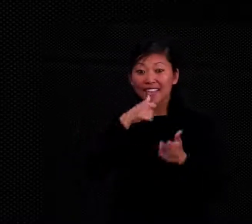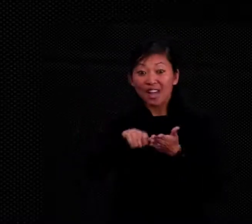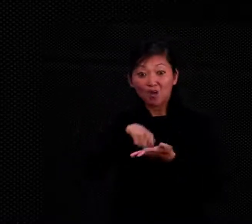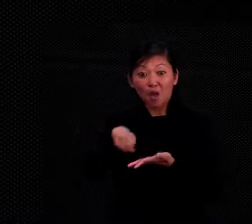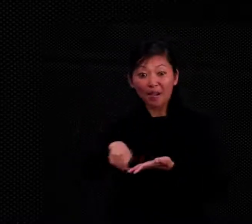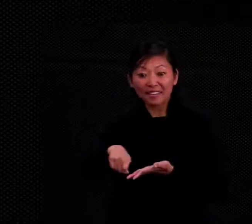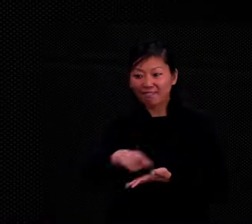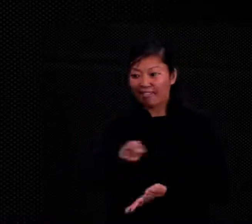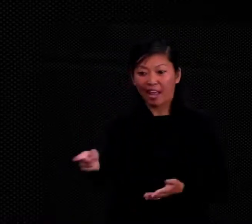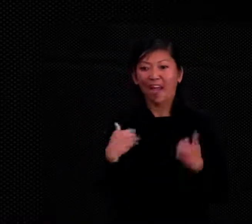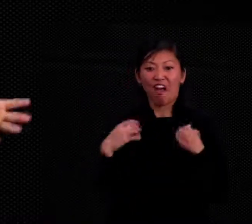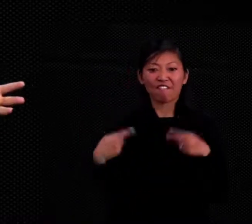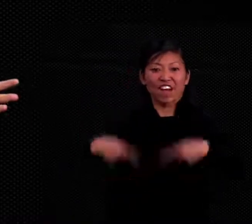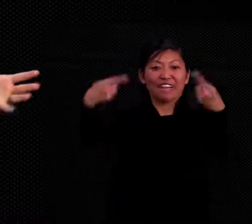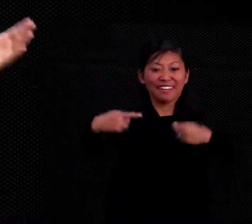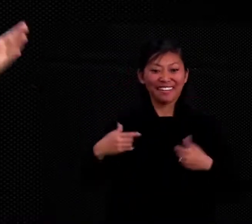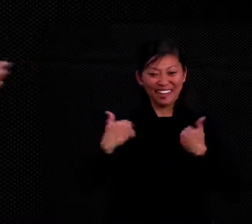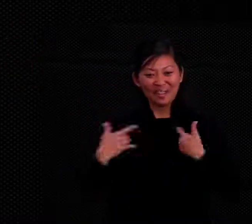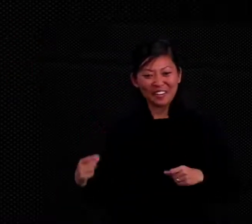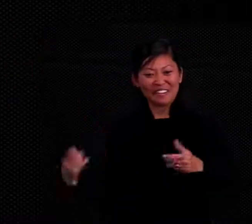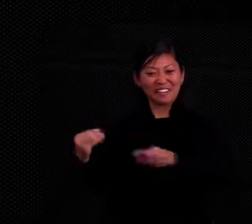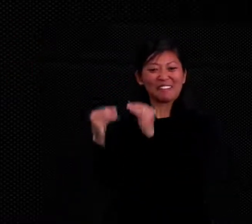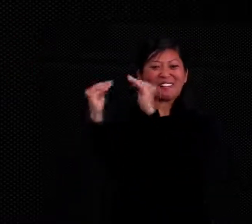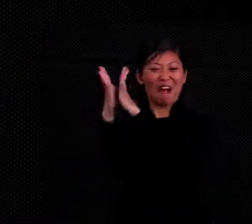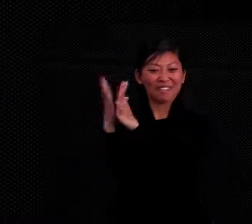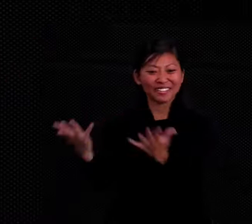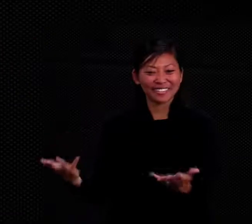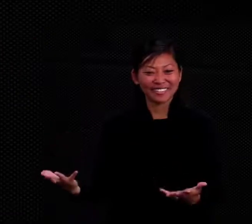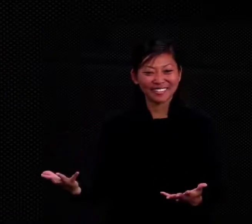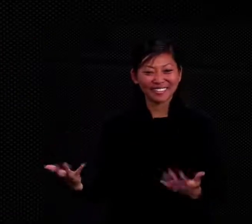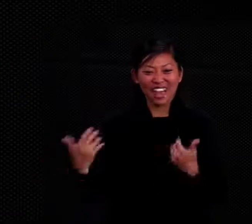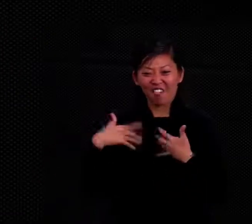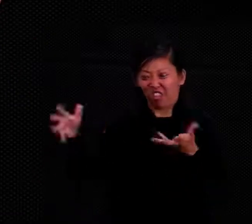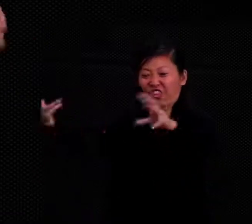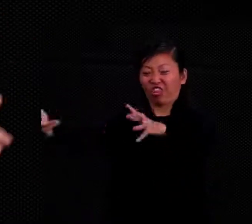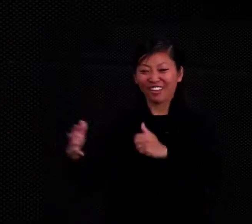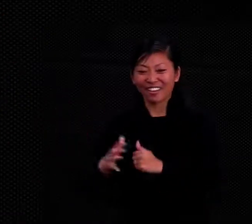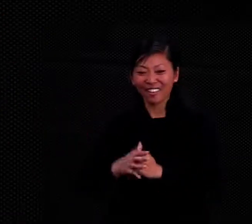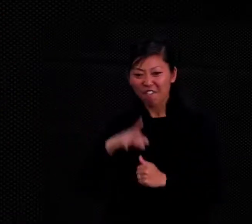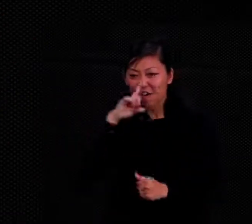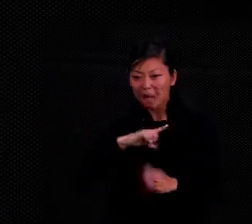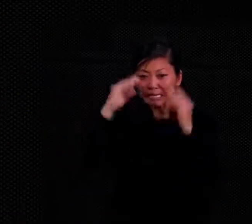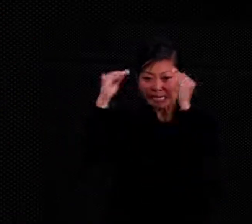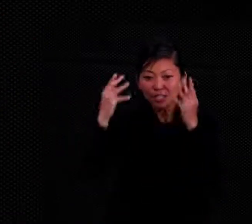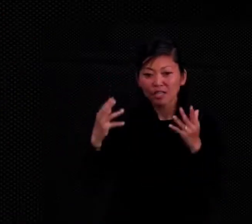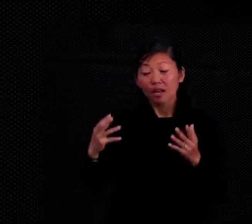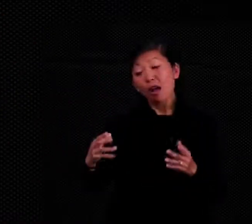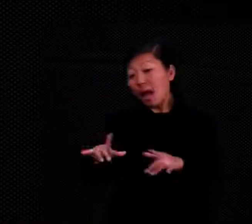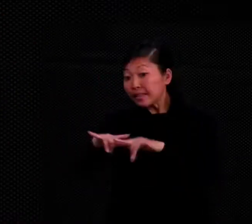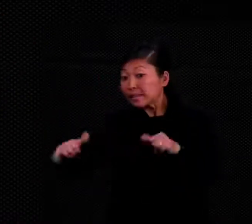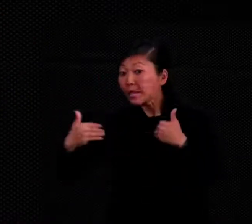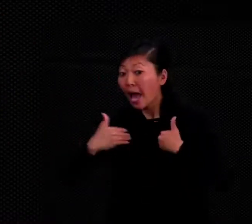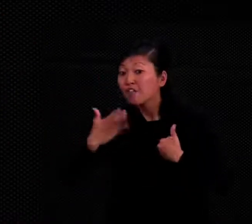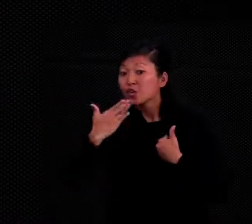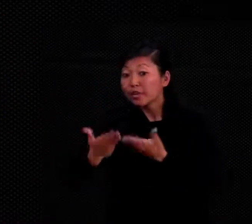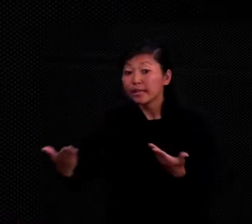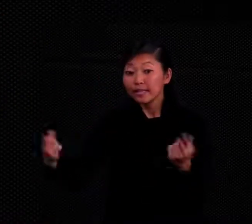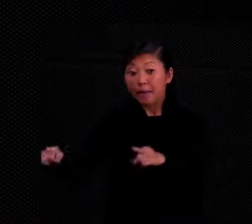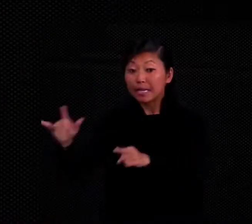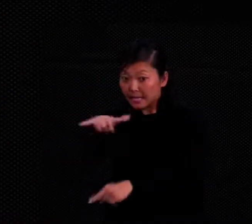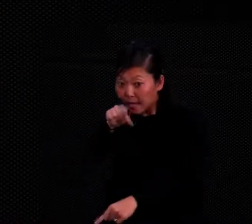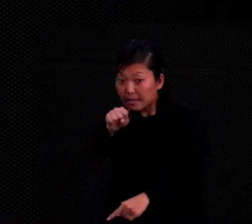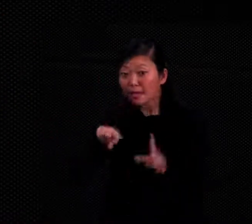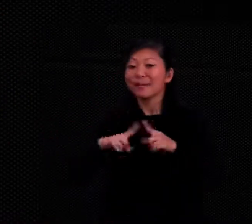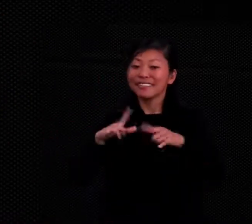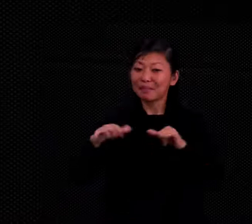false teaching in their midst, because there's all kinds of stuff that exists there in addition to the good. In chapter